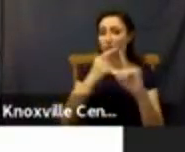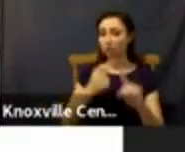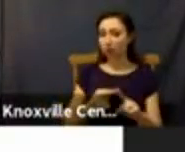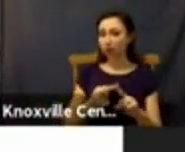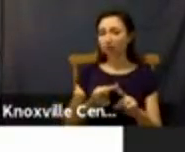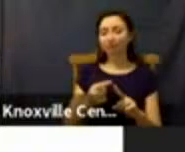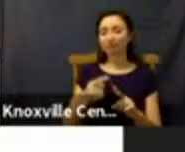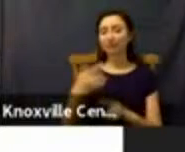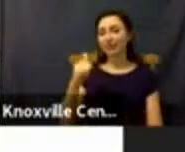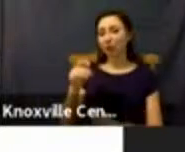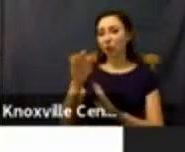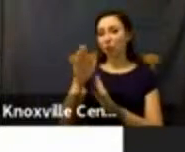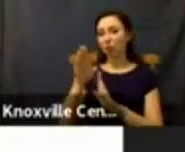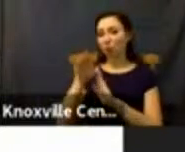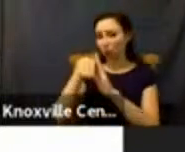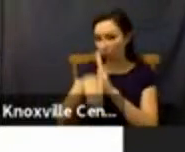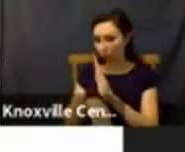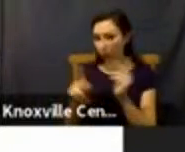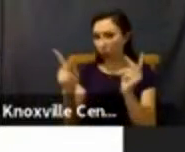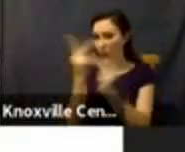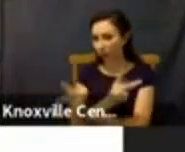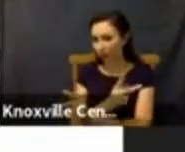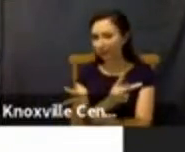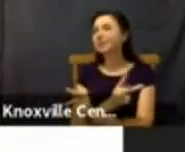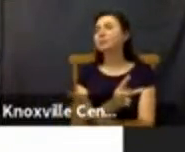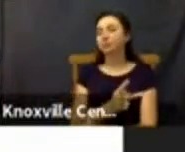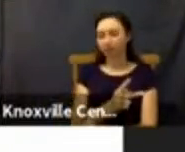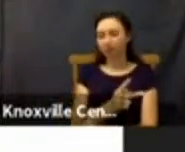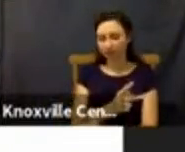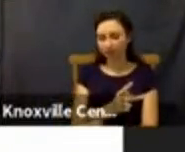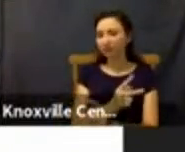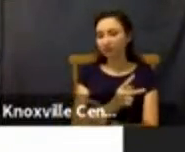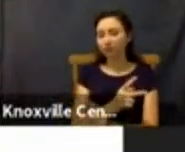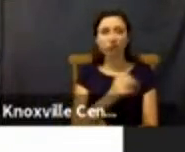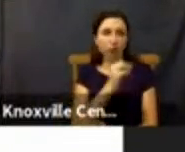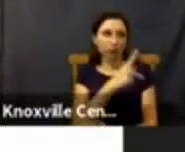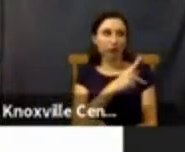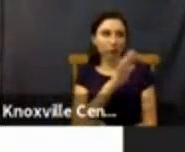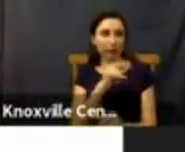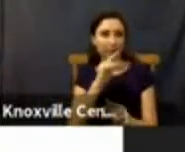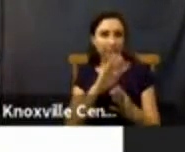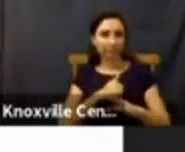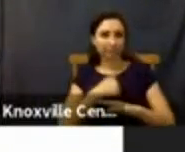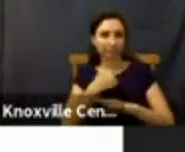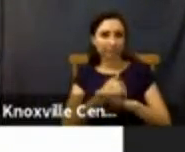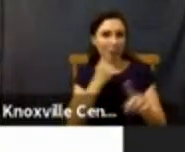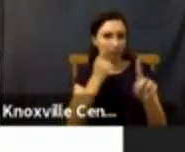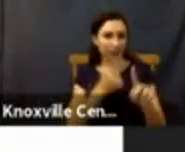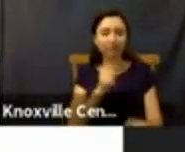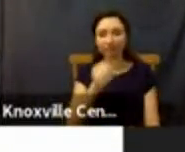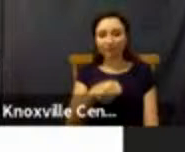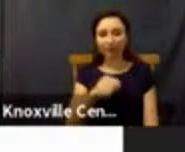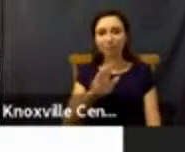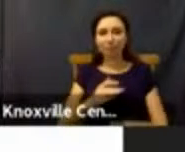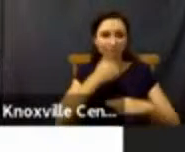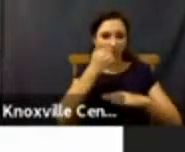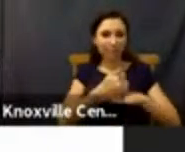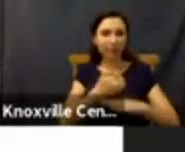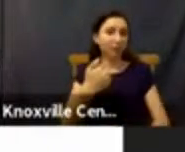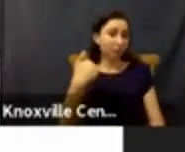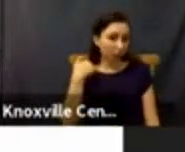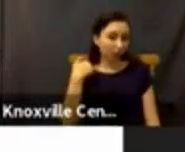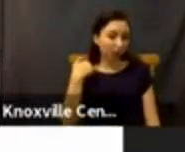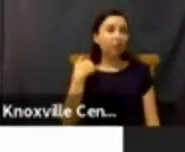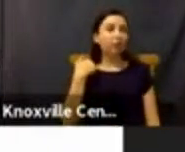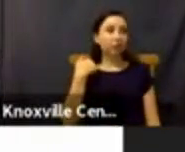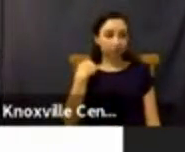I should. Either way, yeah. Yeah. No, it's That's based on the benchmark. But that's really based on the prior benchmark, which we're very